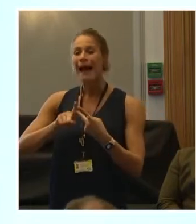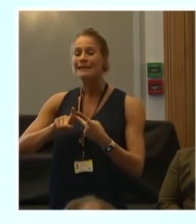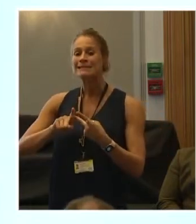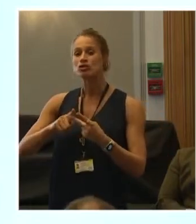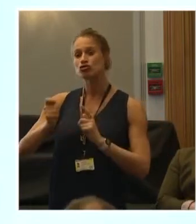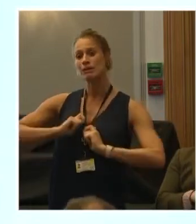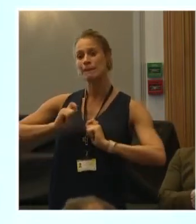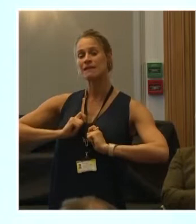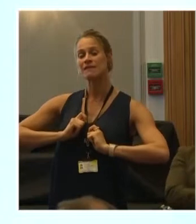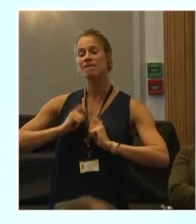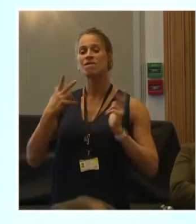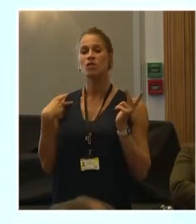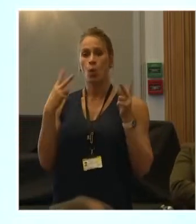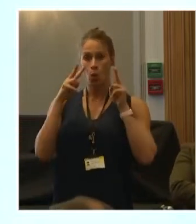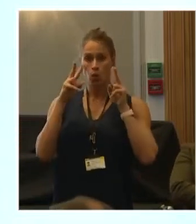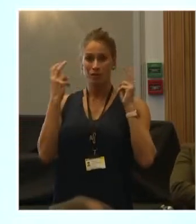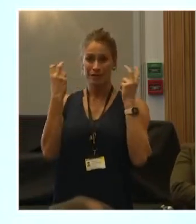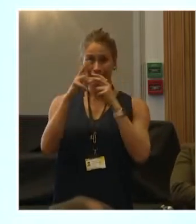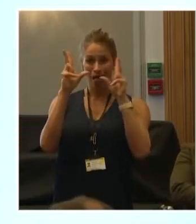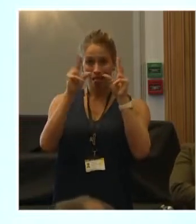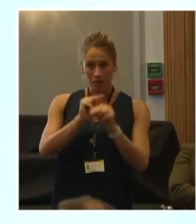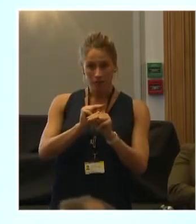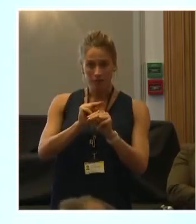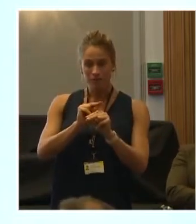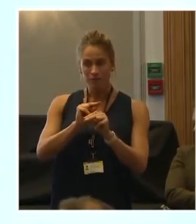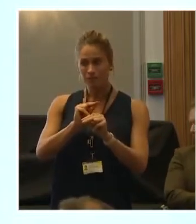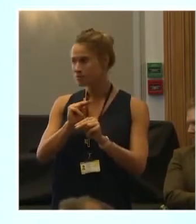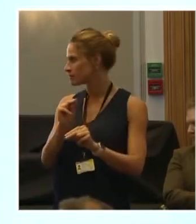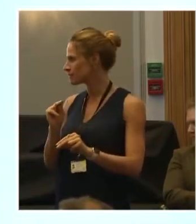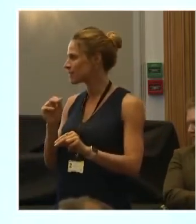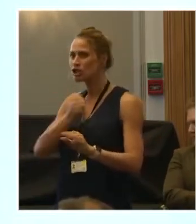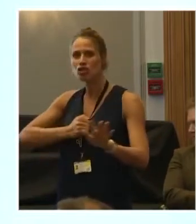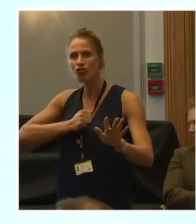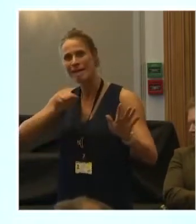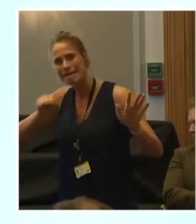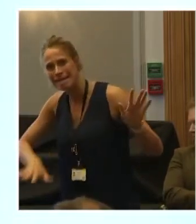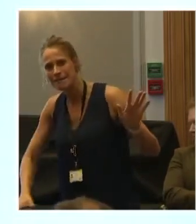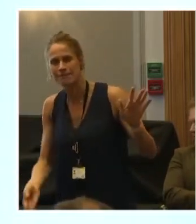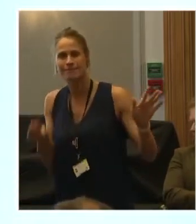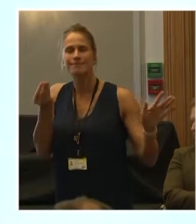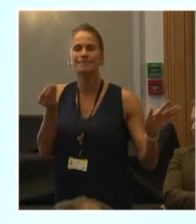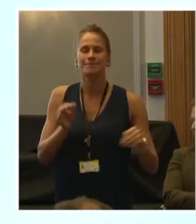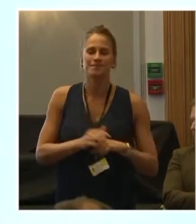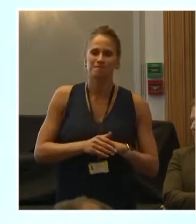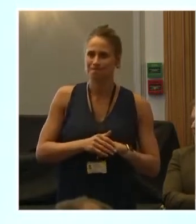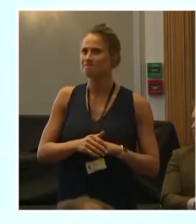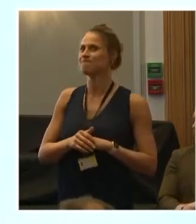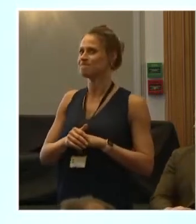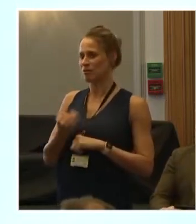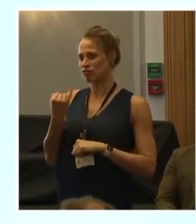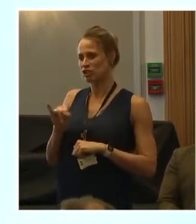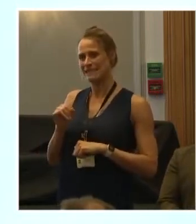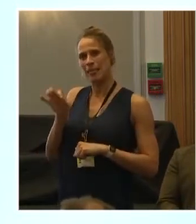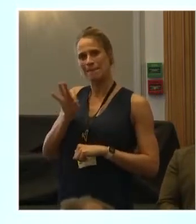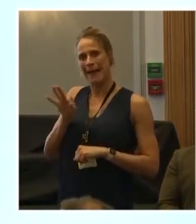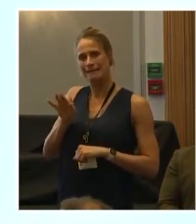from our insight survey that over half of you, throwing things around now, excuse me, I've dropped a pen, just rejected it there.